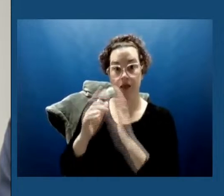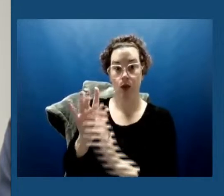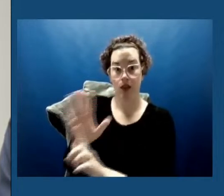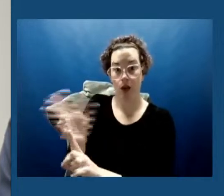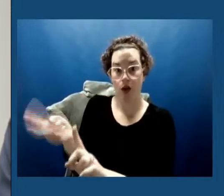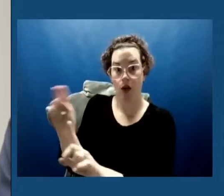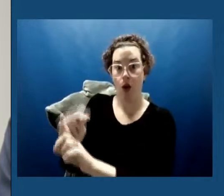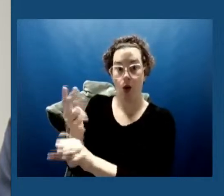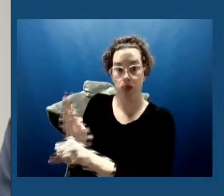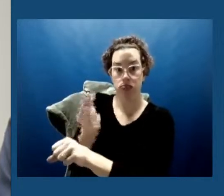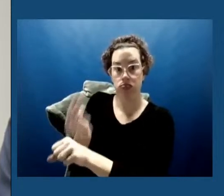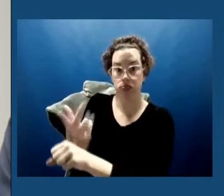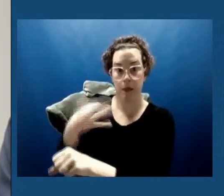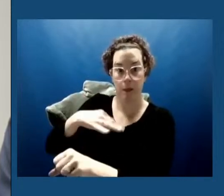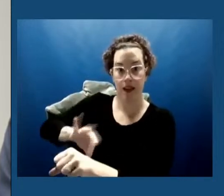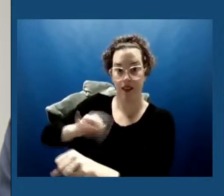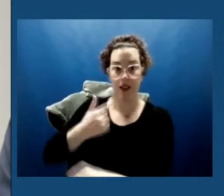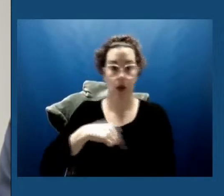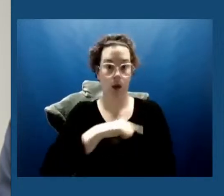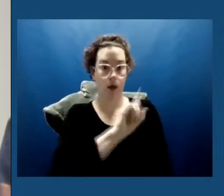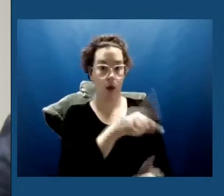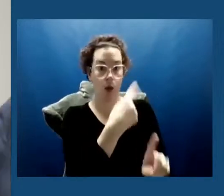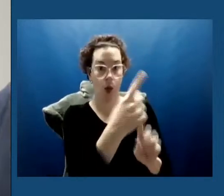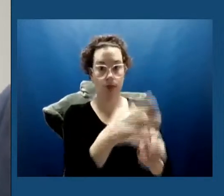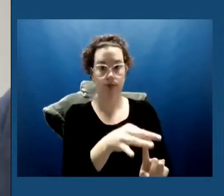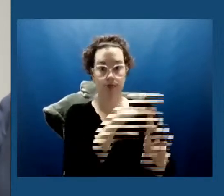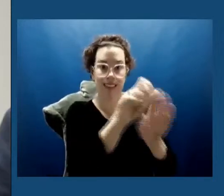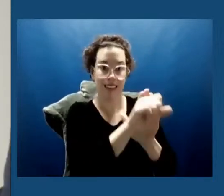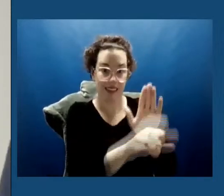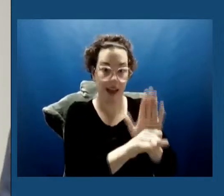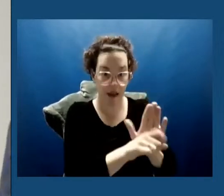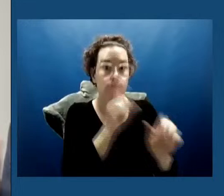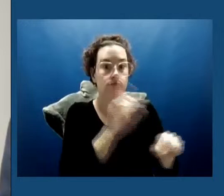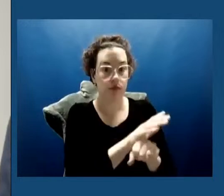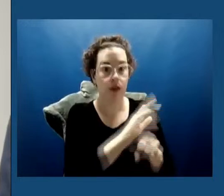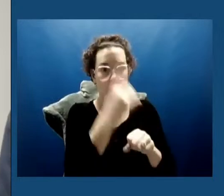nation doing this, and we're doing it right now. It's underway.